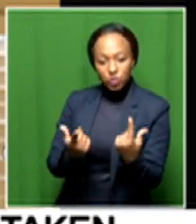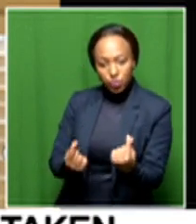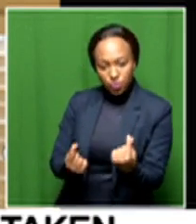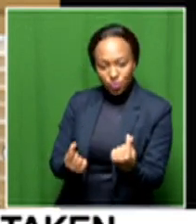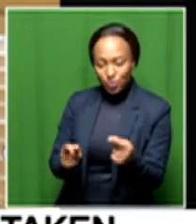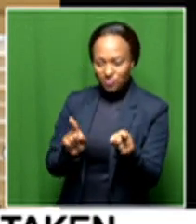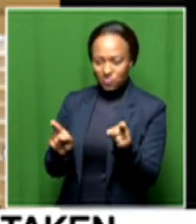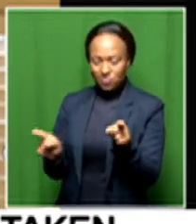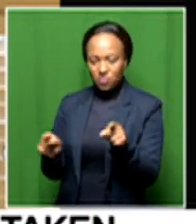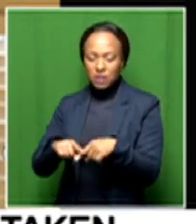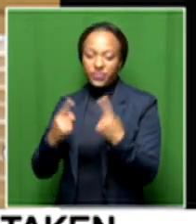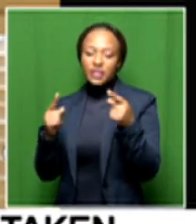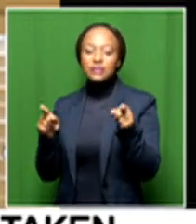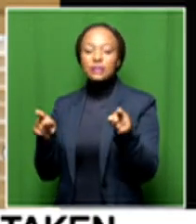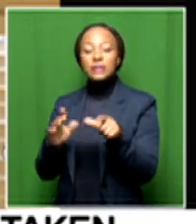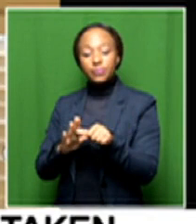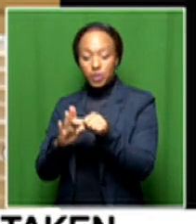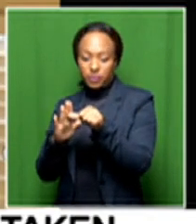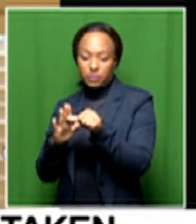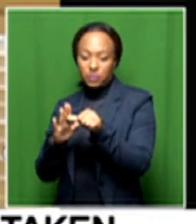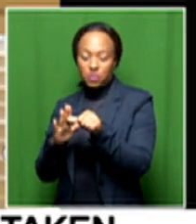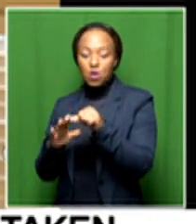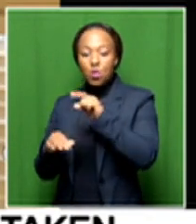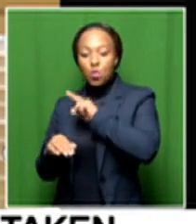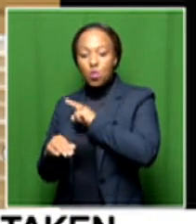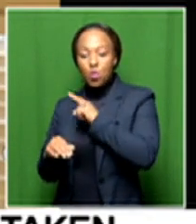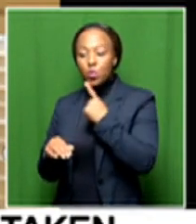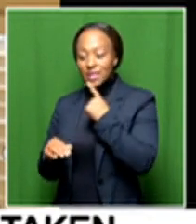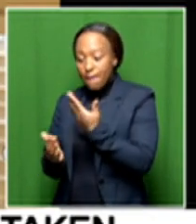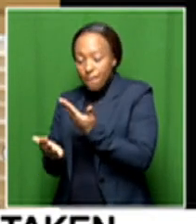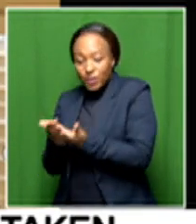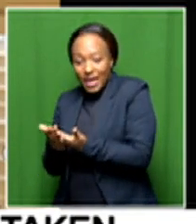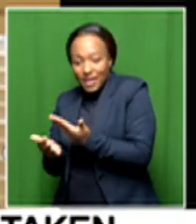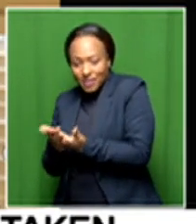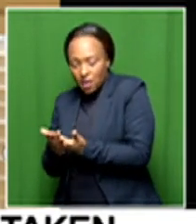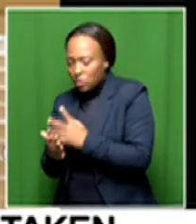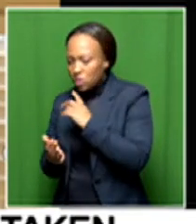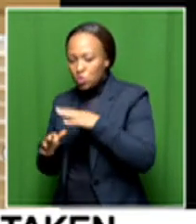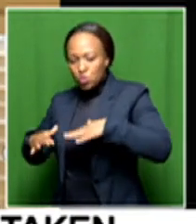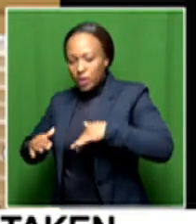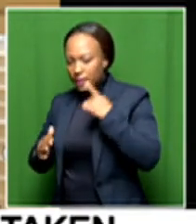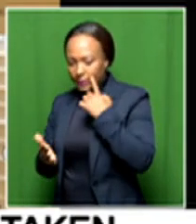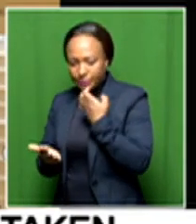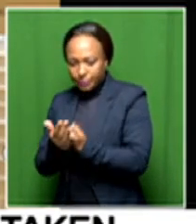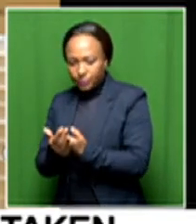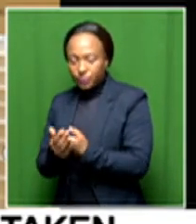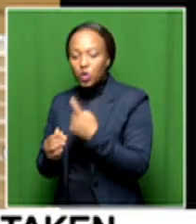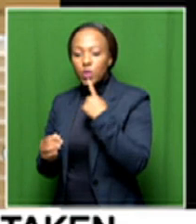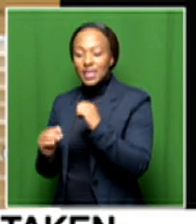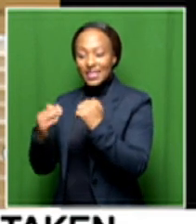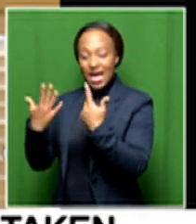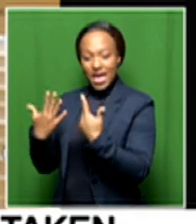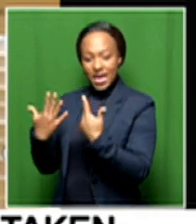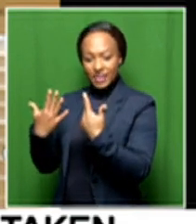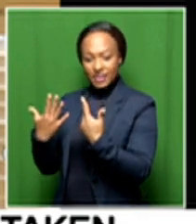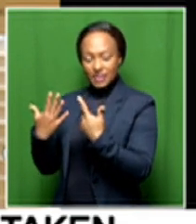critical, because in actual fact, that was reflecting to potential. The real conflicted is actually 8 on that, which